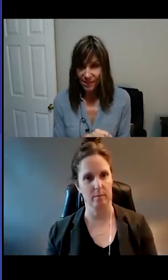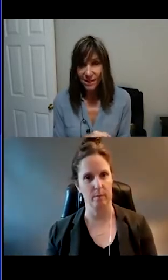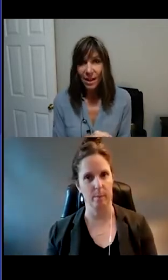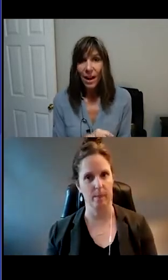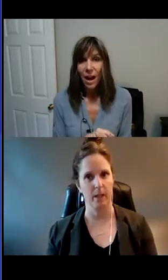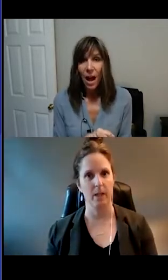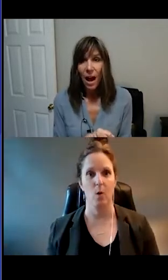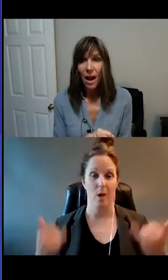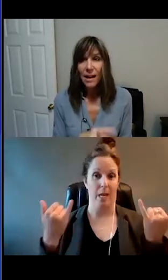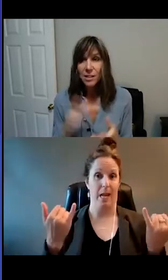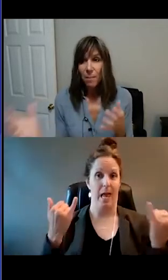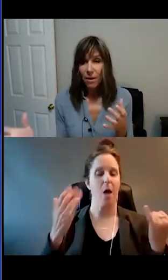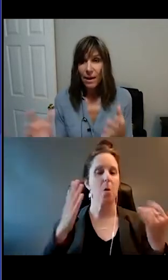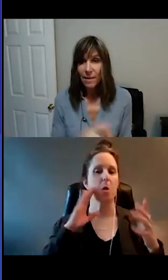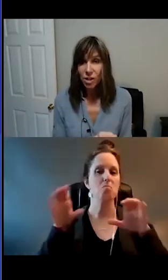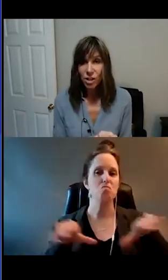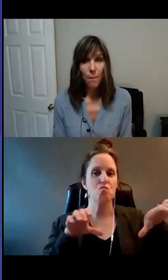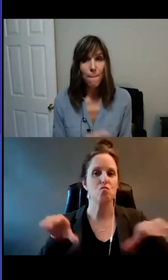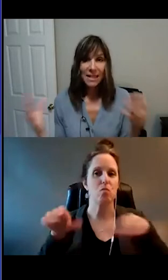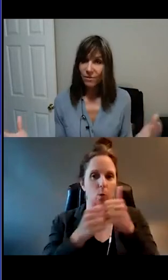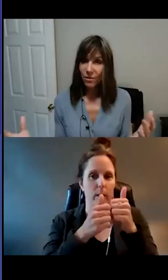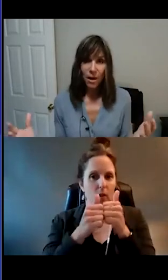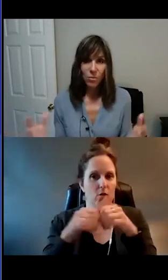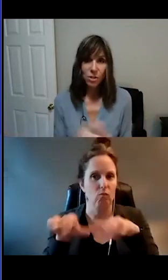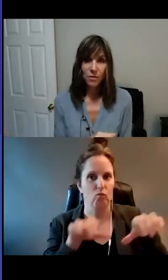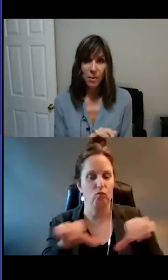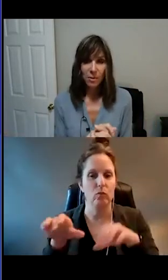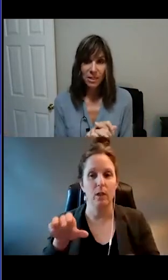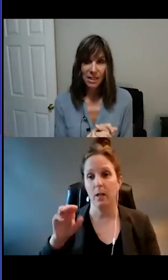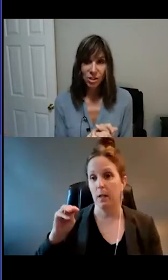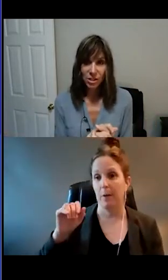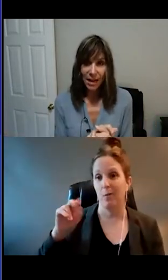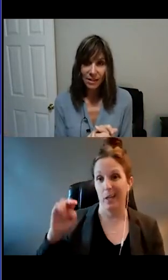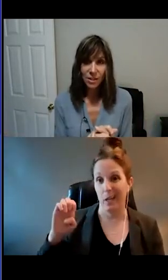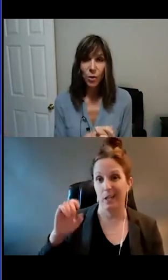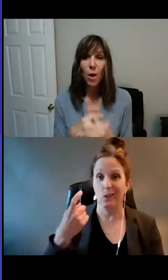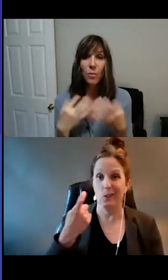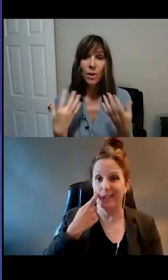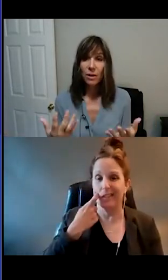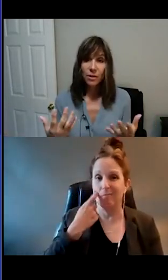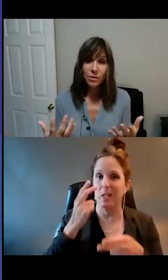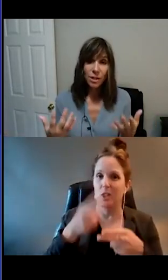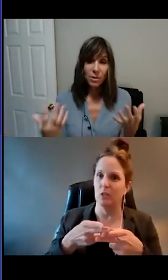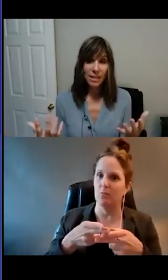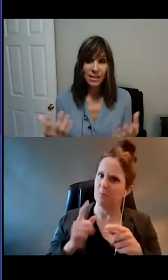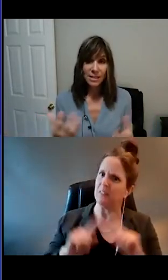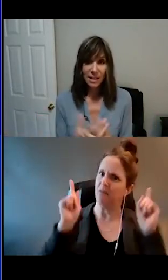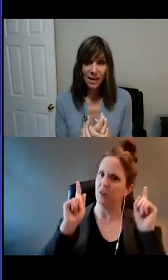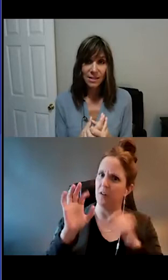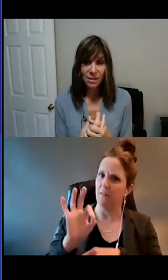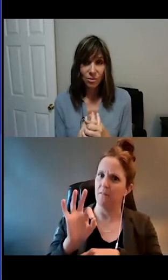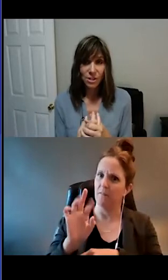an exercise. As Marianne mentioned, there are many different frameworks from implementation science. The one we are using